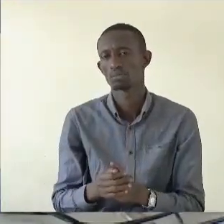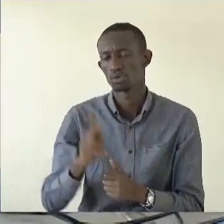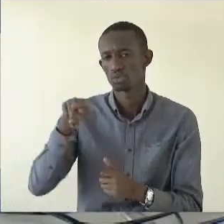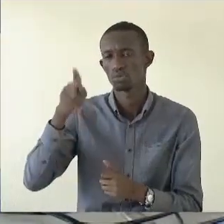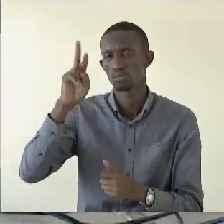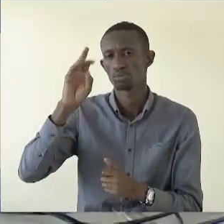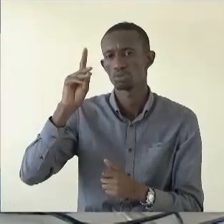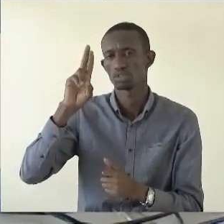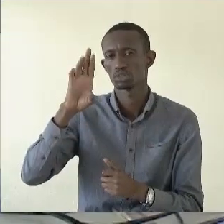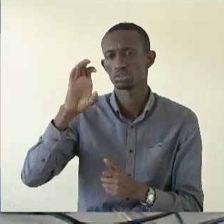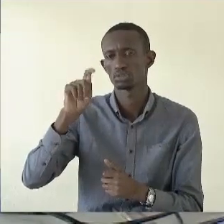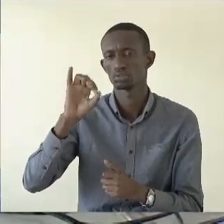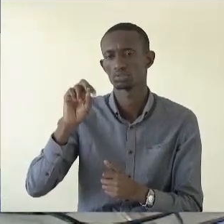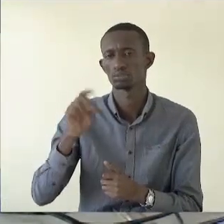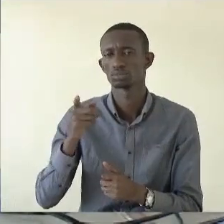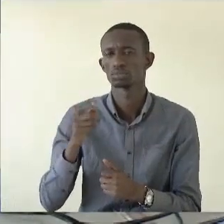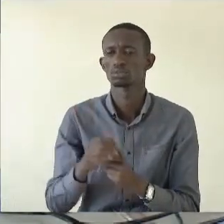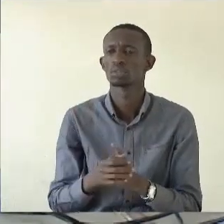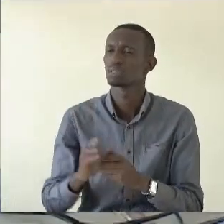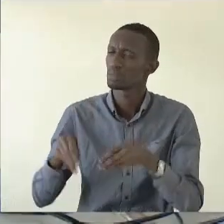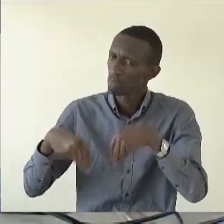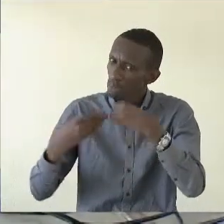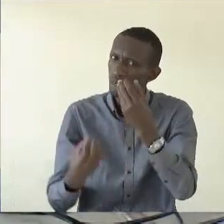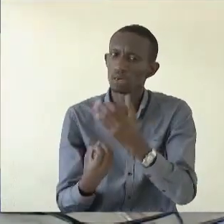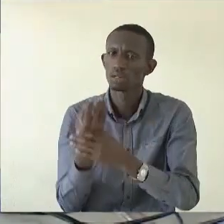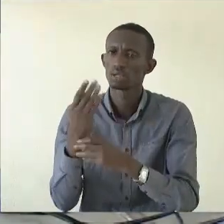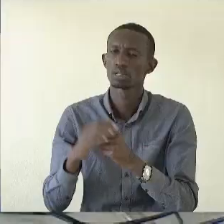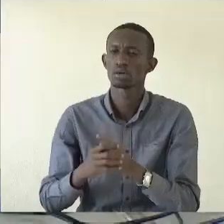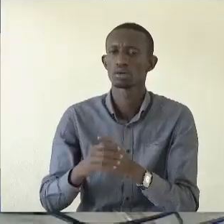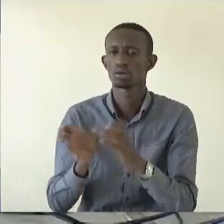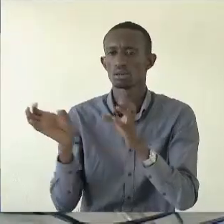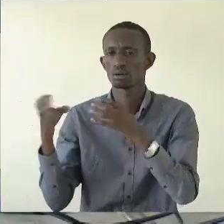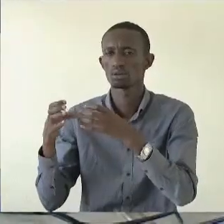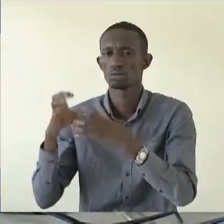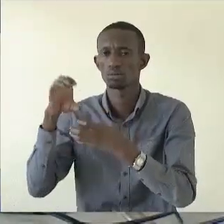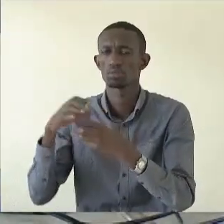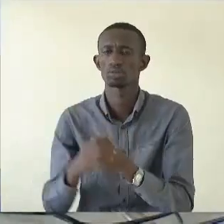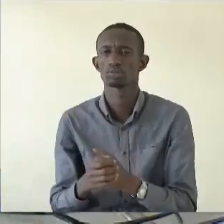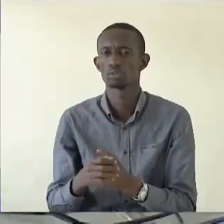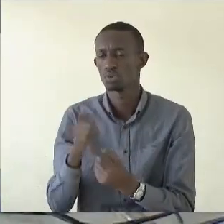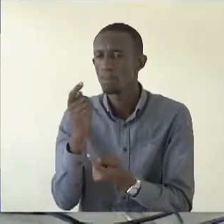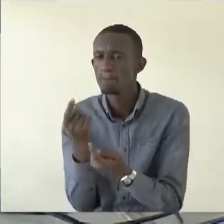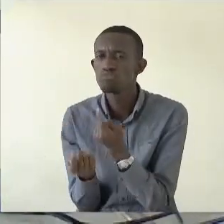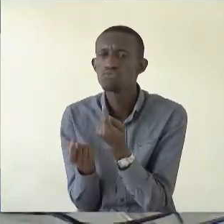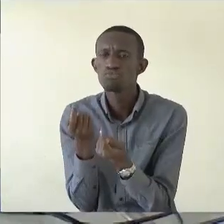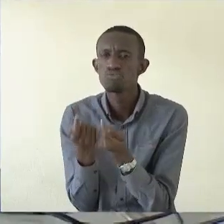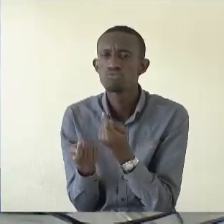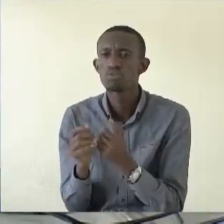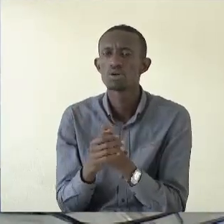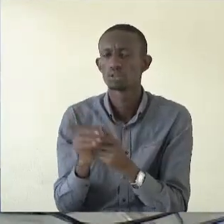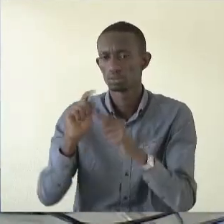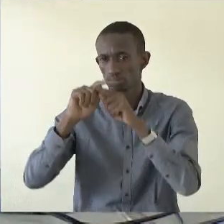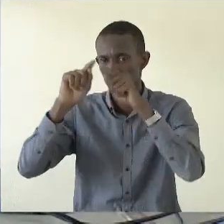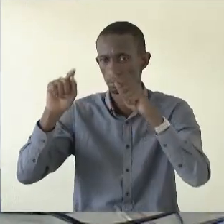beg your pardon. And then that will produce the compound. This is heated. So we said this one